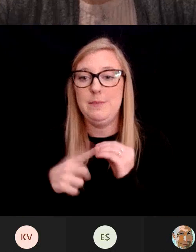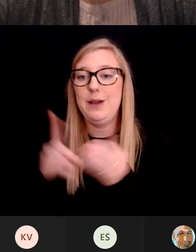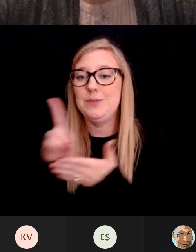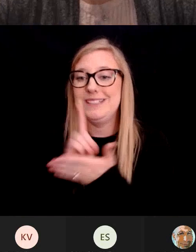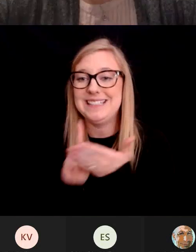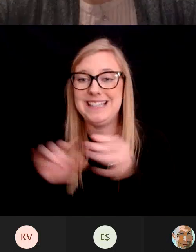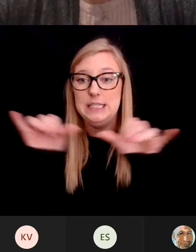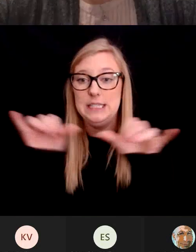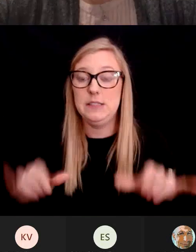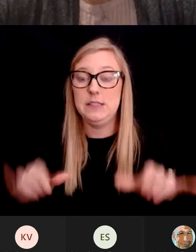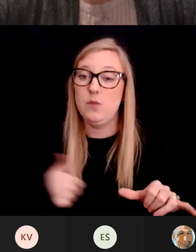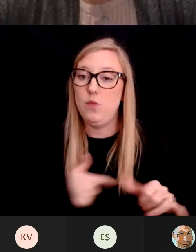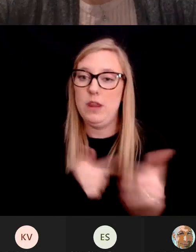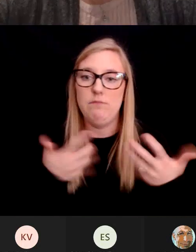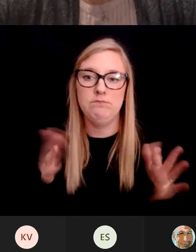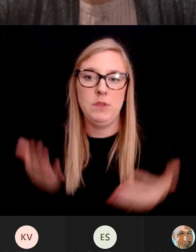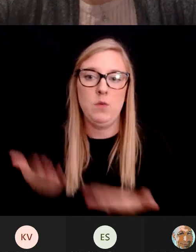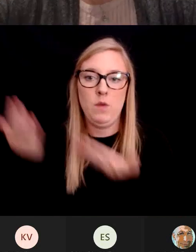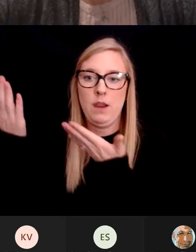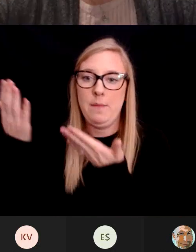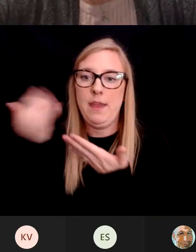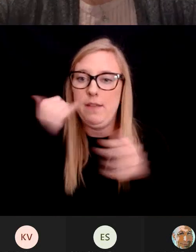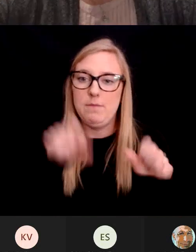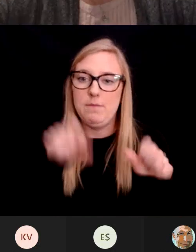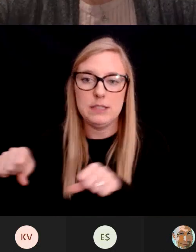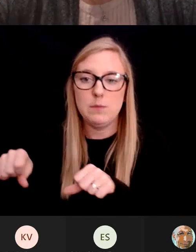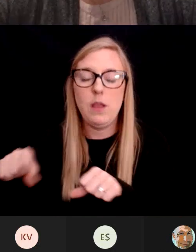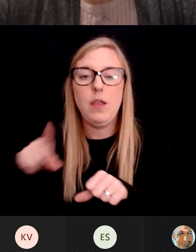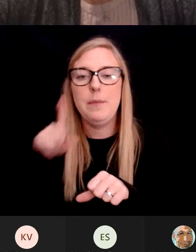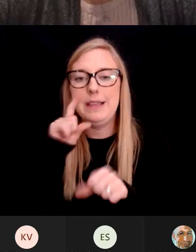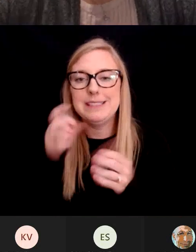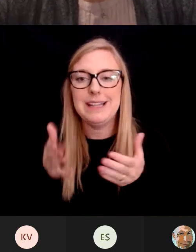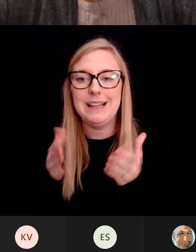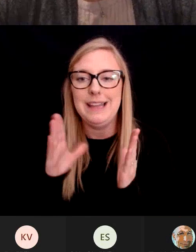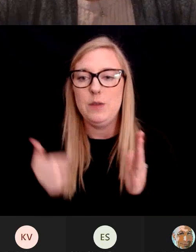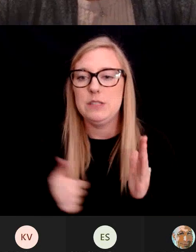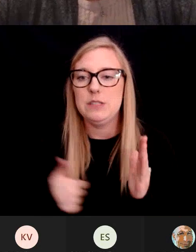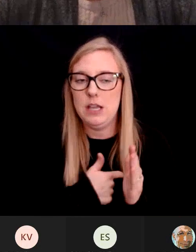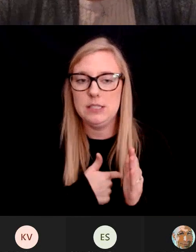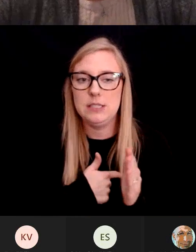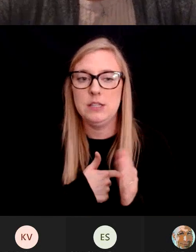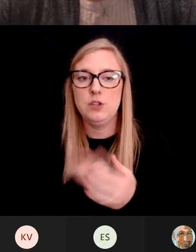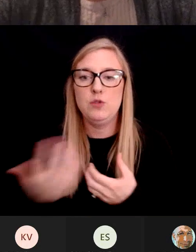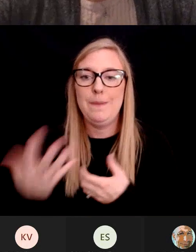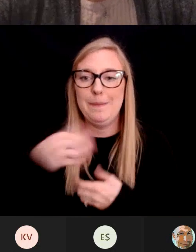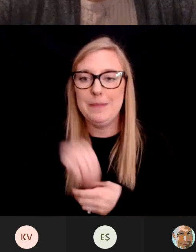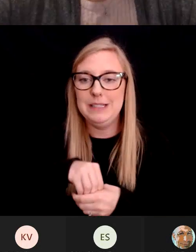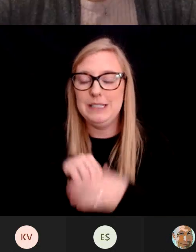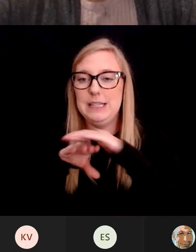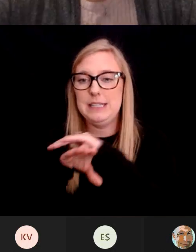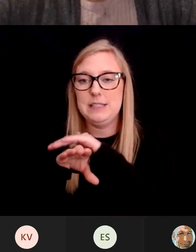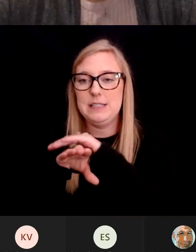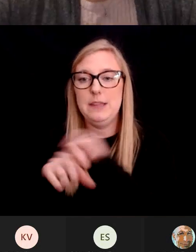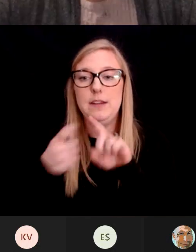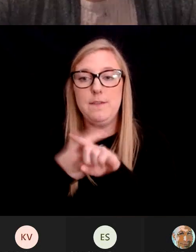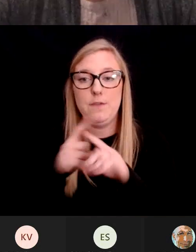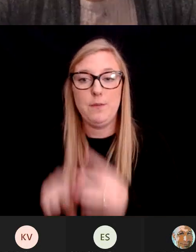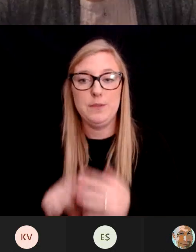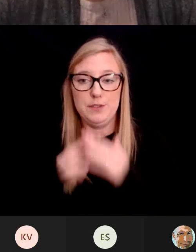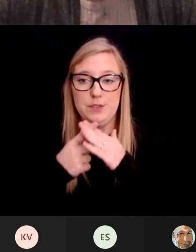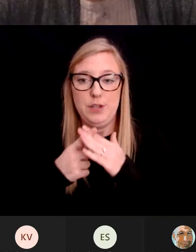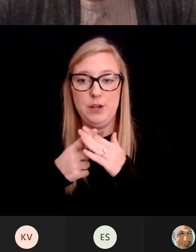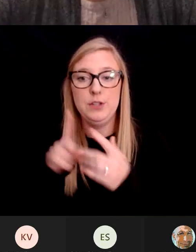highly recommend whenever possible, because it allows us to build in accessibility from the start into those